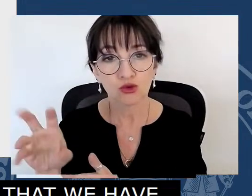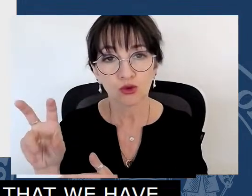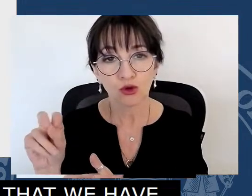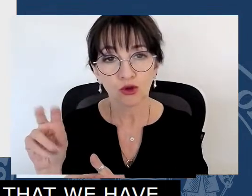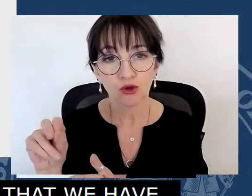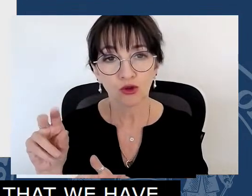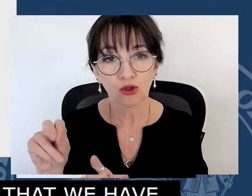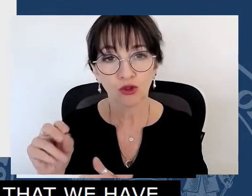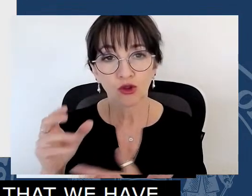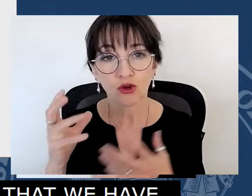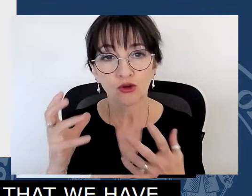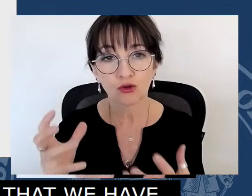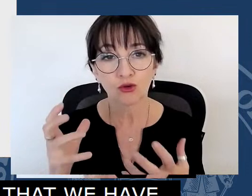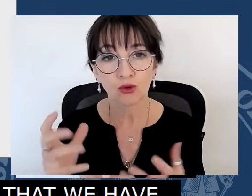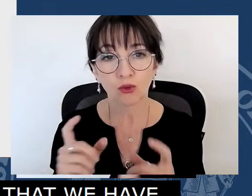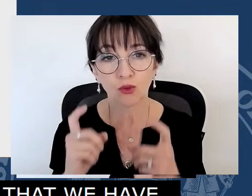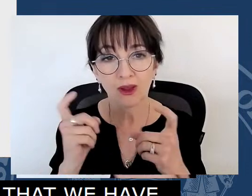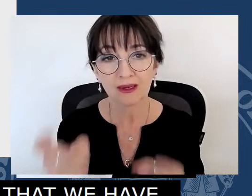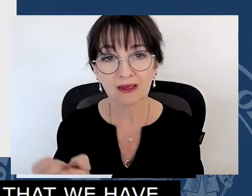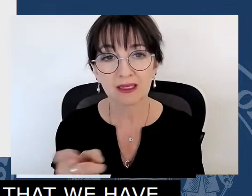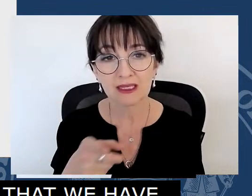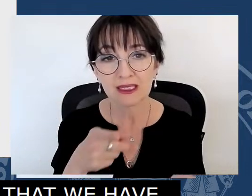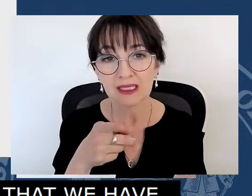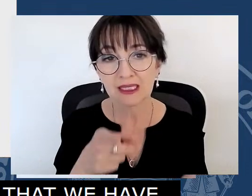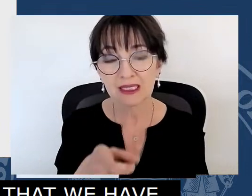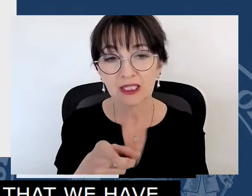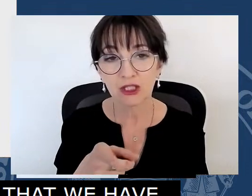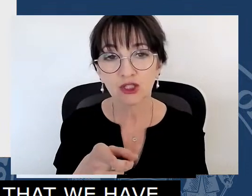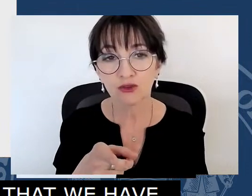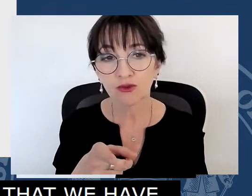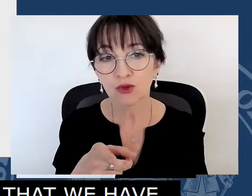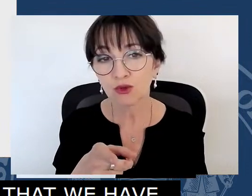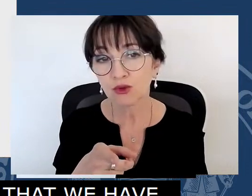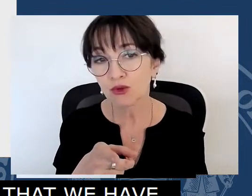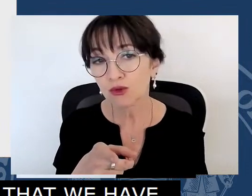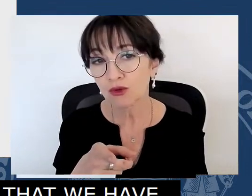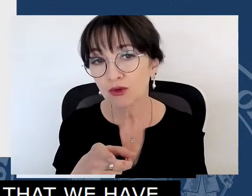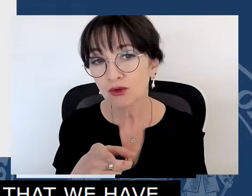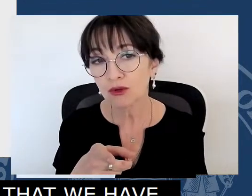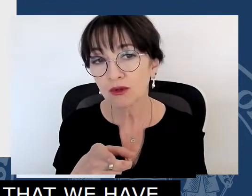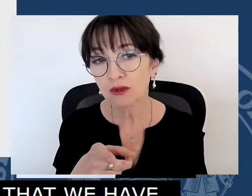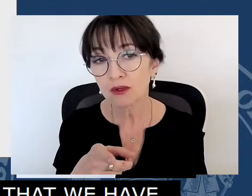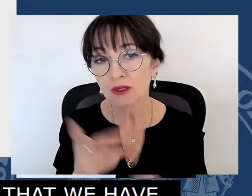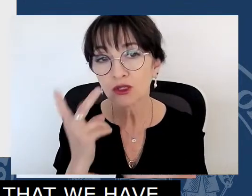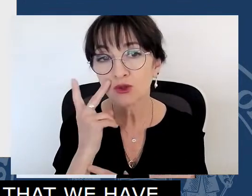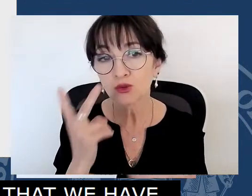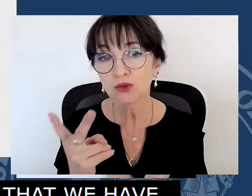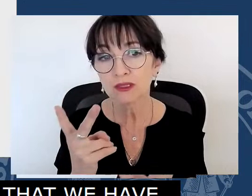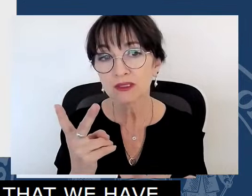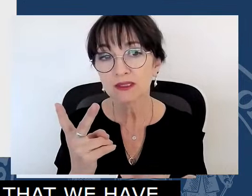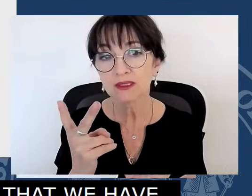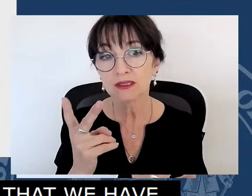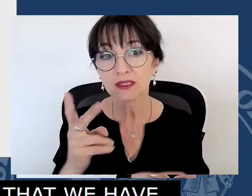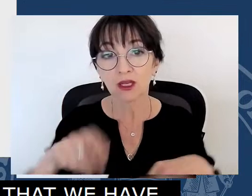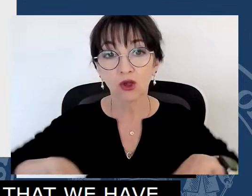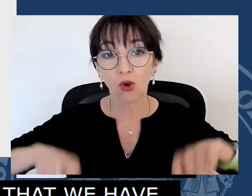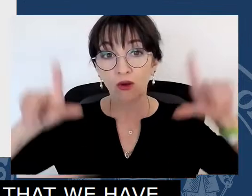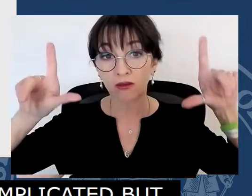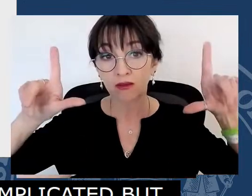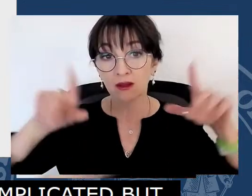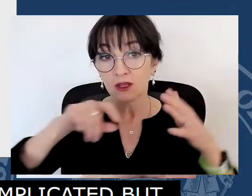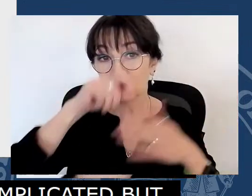of, I think it's complicated, but the check marks there represent the way we plan